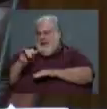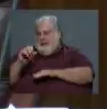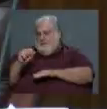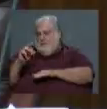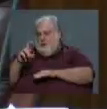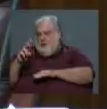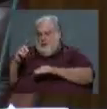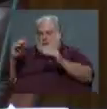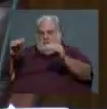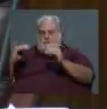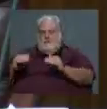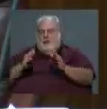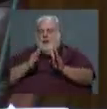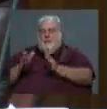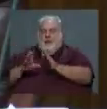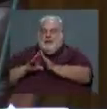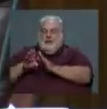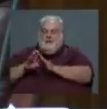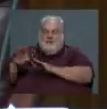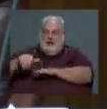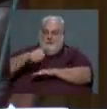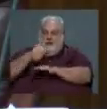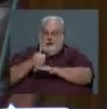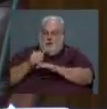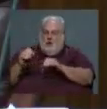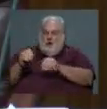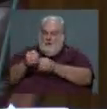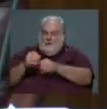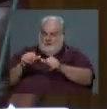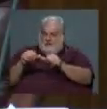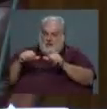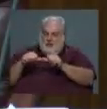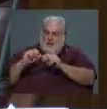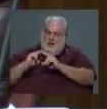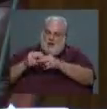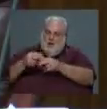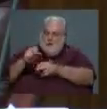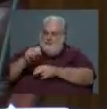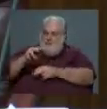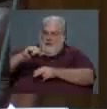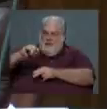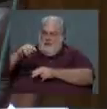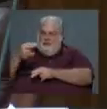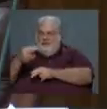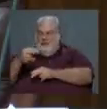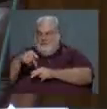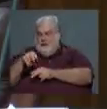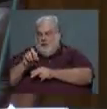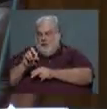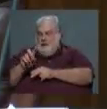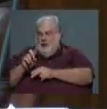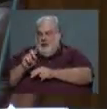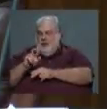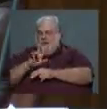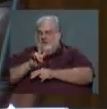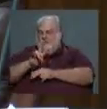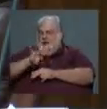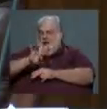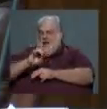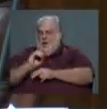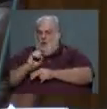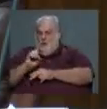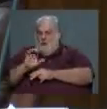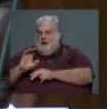13,423 Canis Road. An ordinance to approve a plan zoning development establishing plan office district titled Smith Development Revised Short Form POD, located at 7801